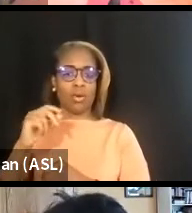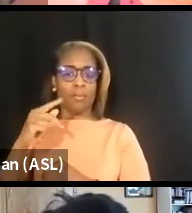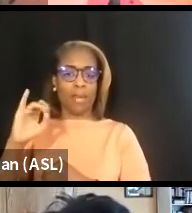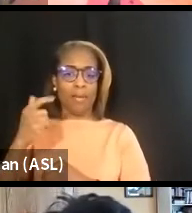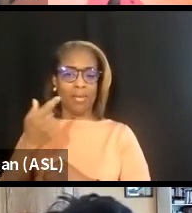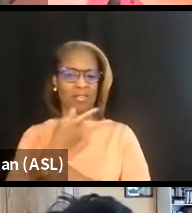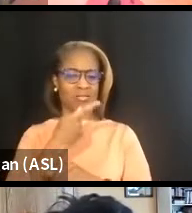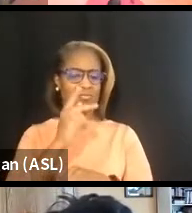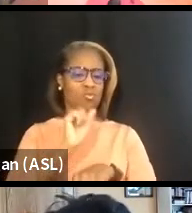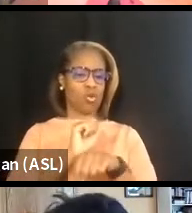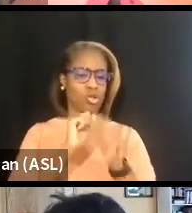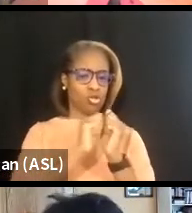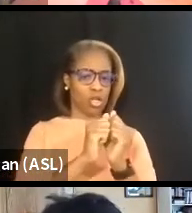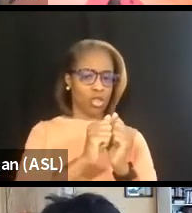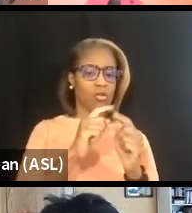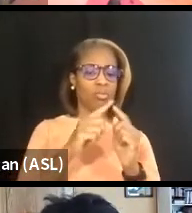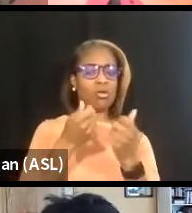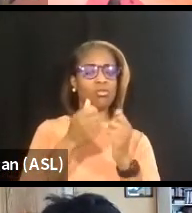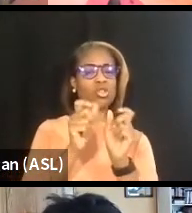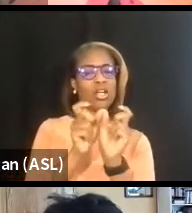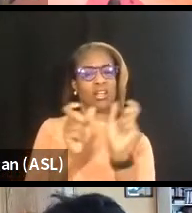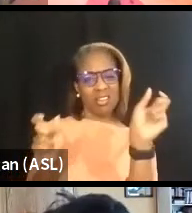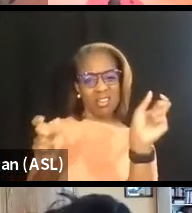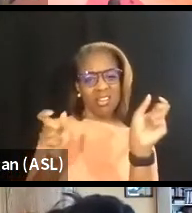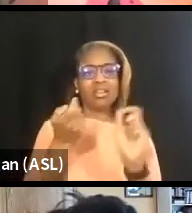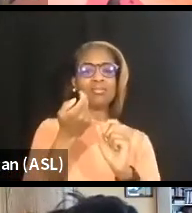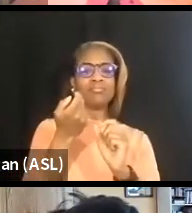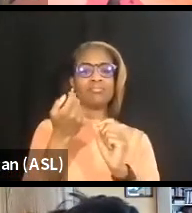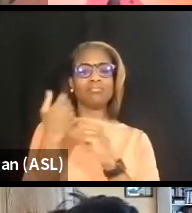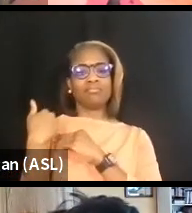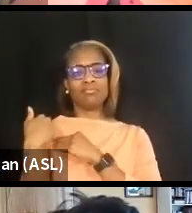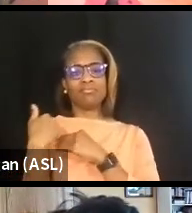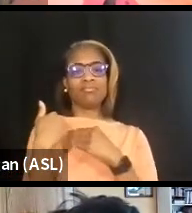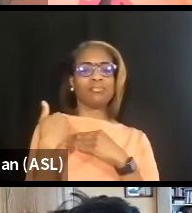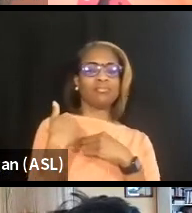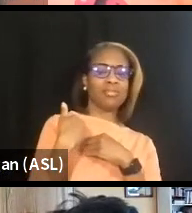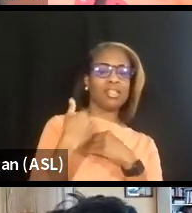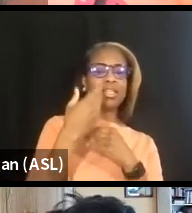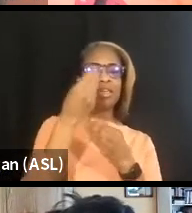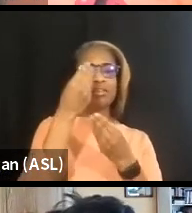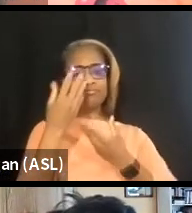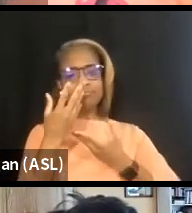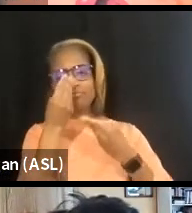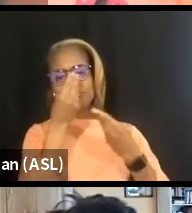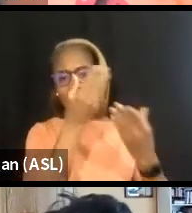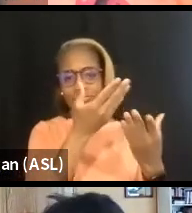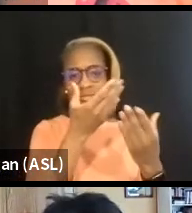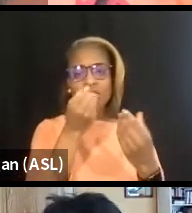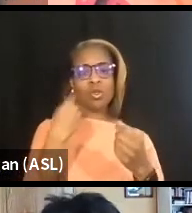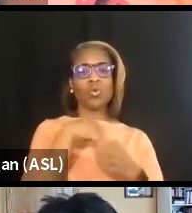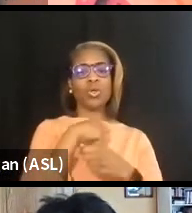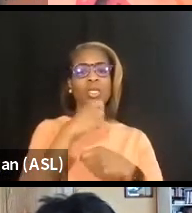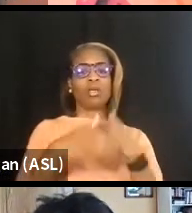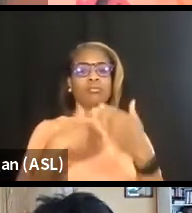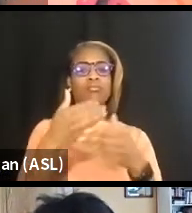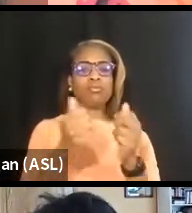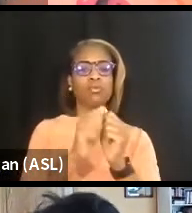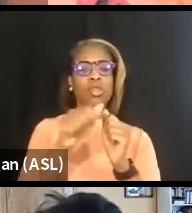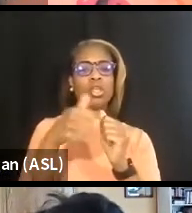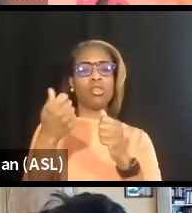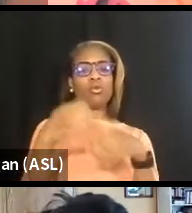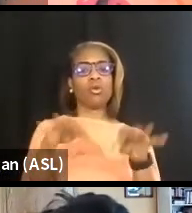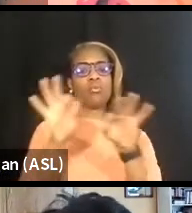try to divide and conquer a little bit on this and keep each other informed so we can move on with other important work of the